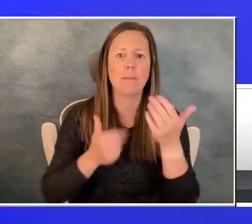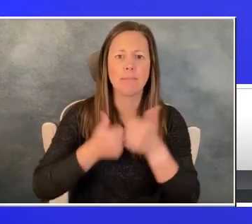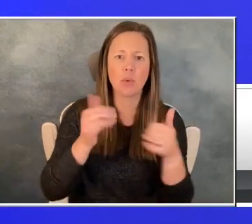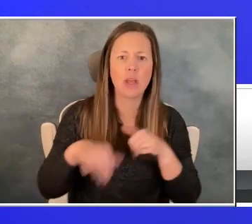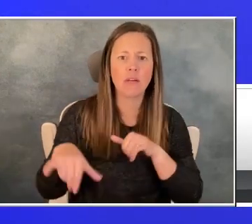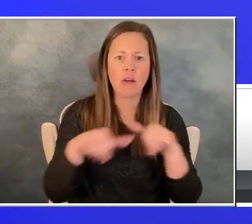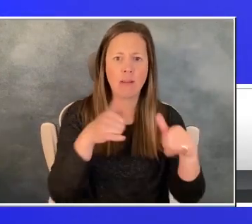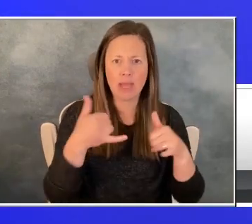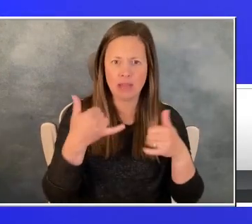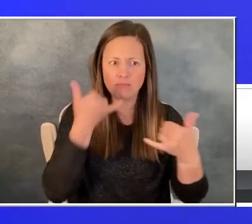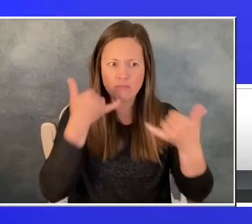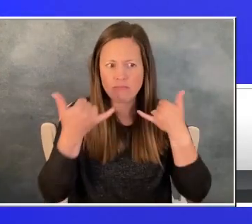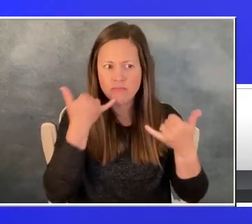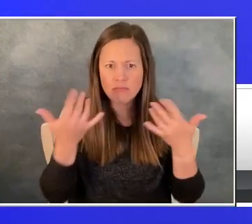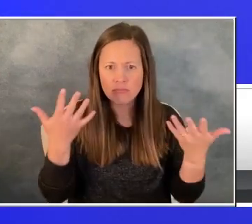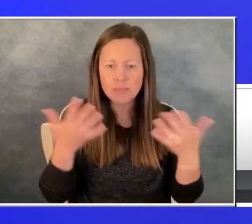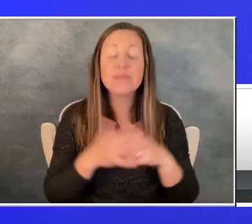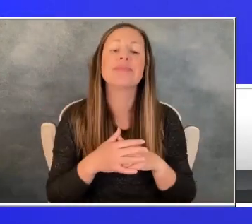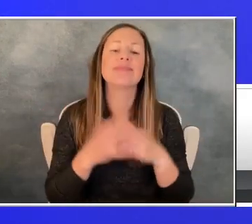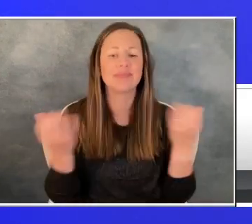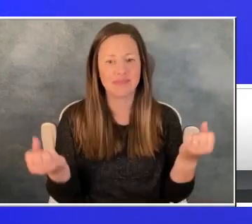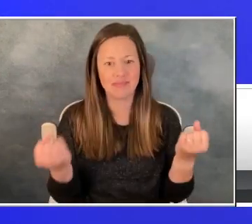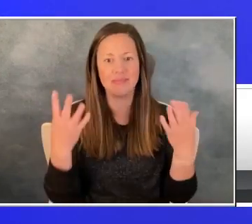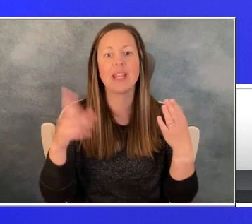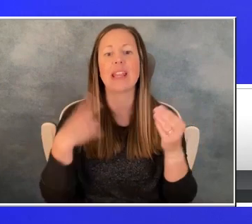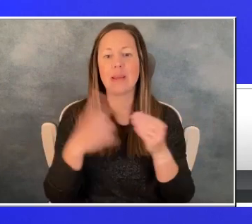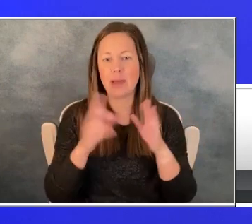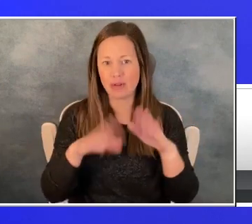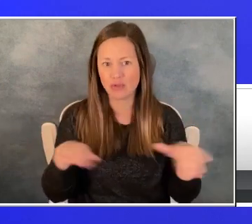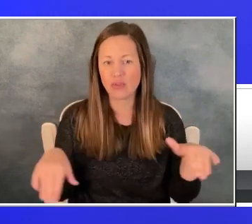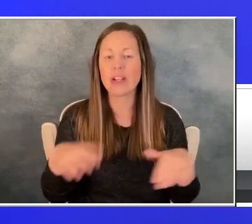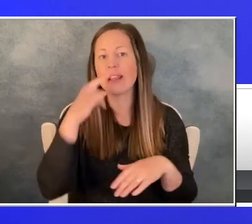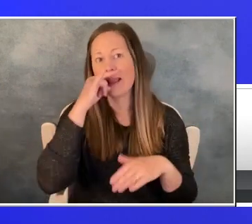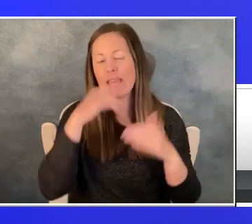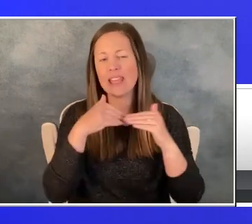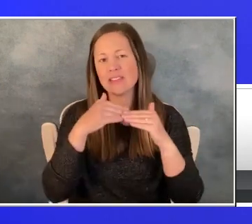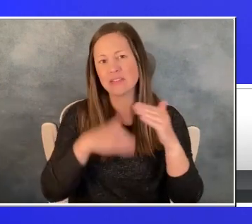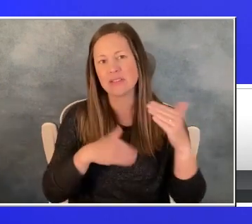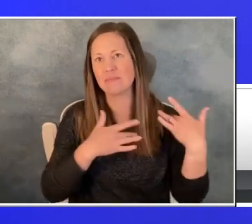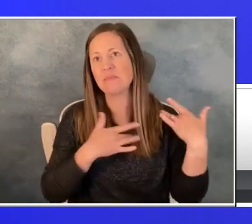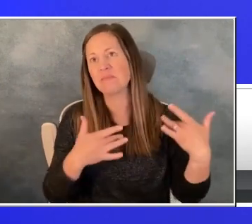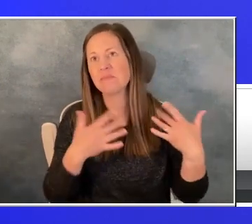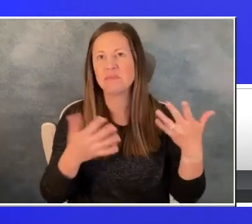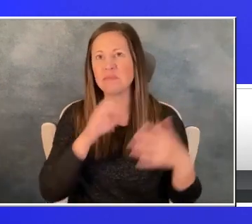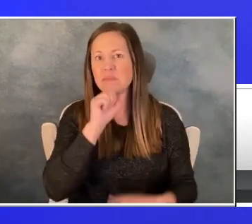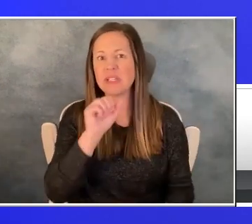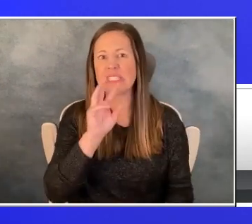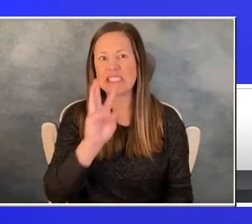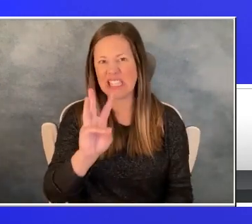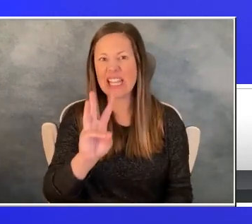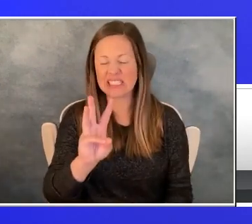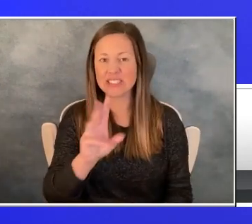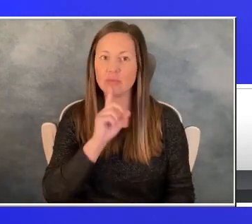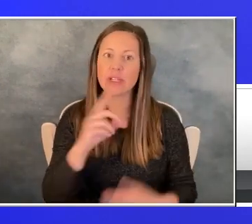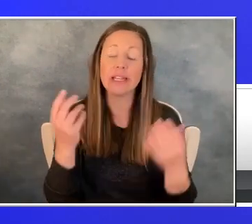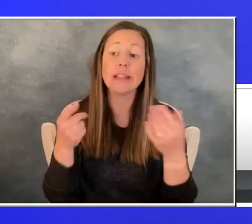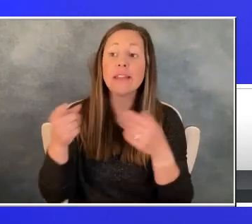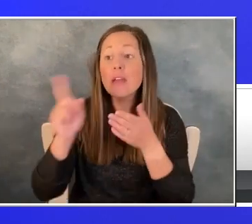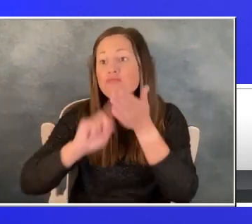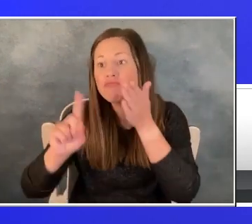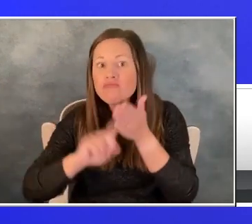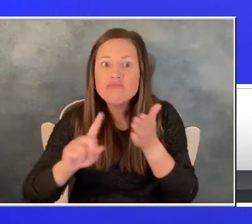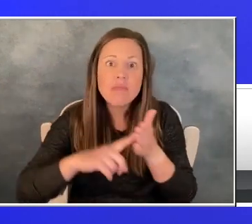lot of calls about children. So kids under the age of 6 get into a lot of things. So a lot